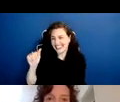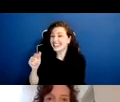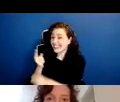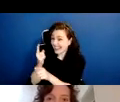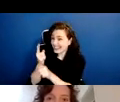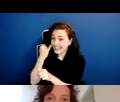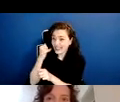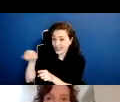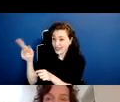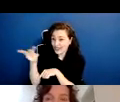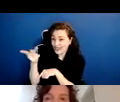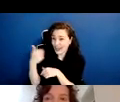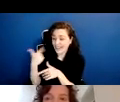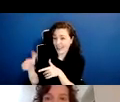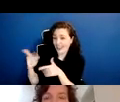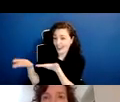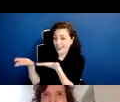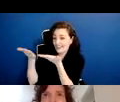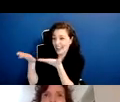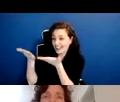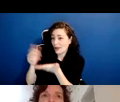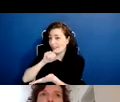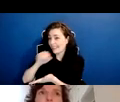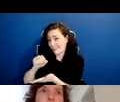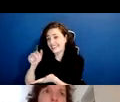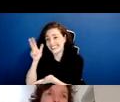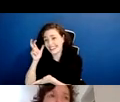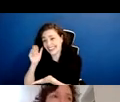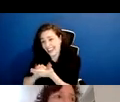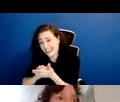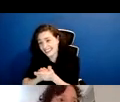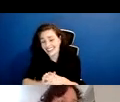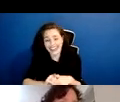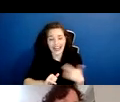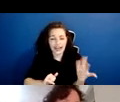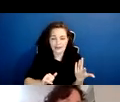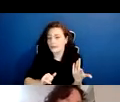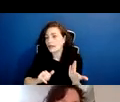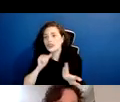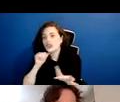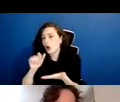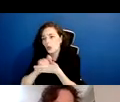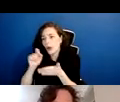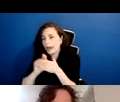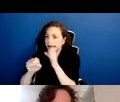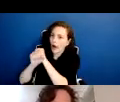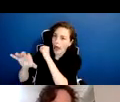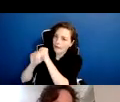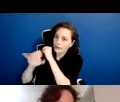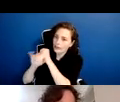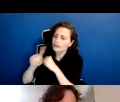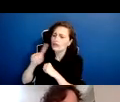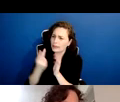other things we didn't get to. I wanted to say too, like, don't write like an advertisement, you know, be authentic in that,